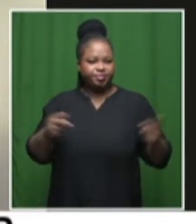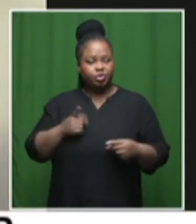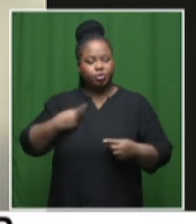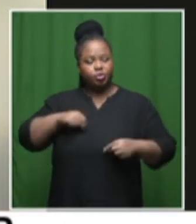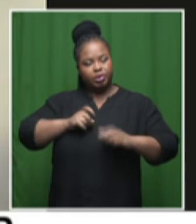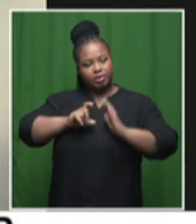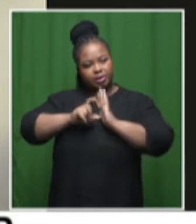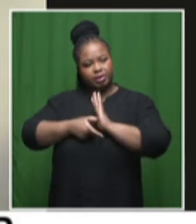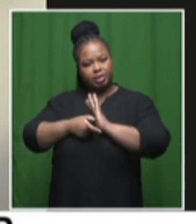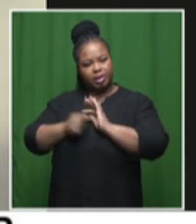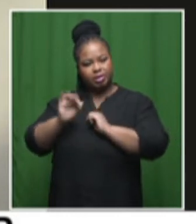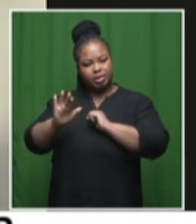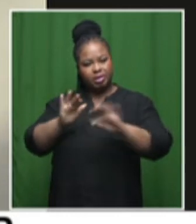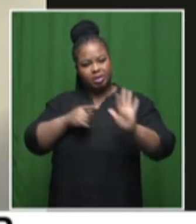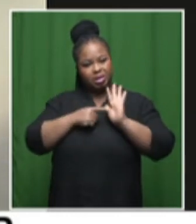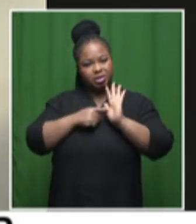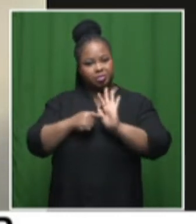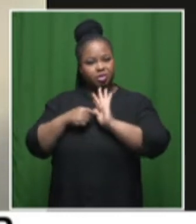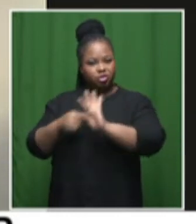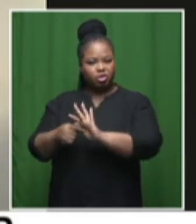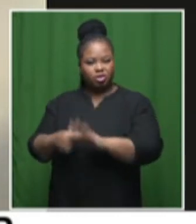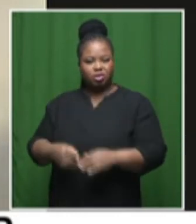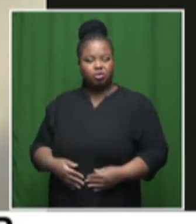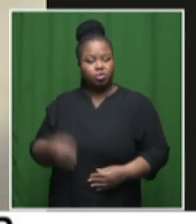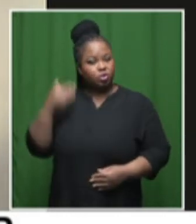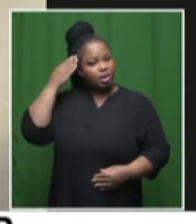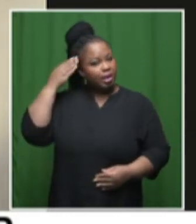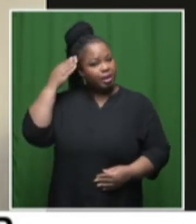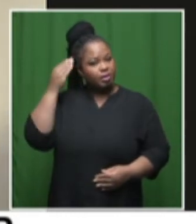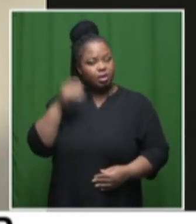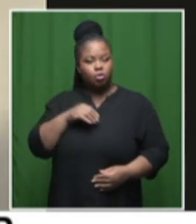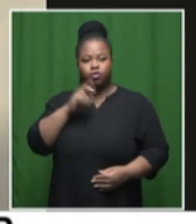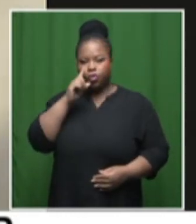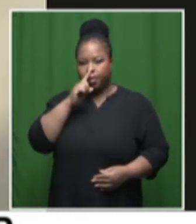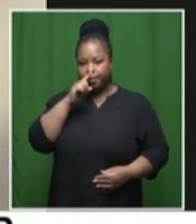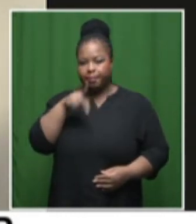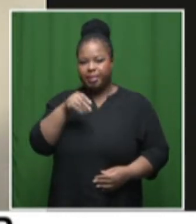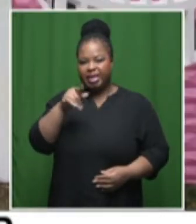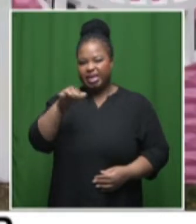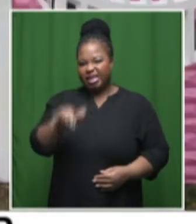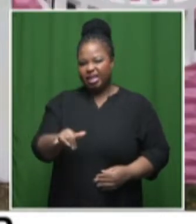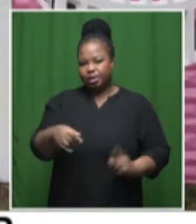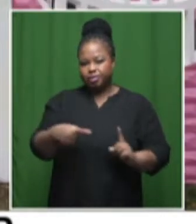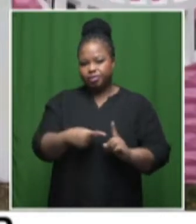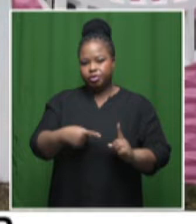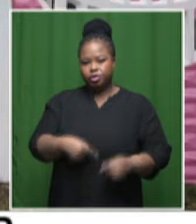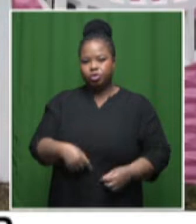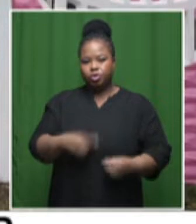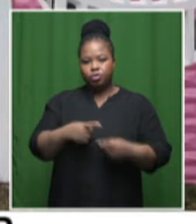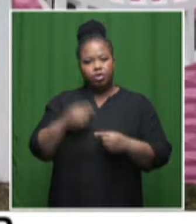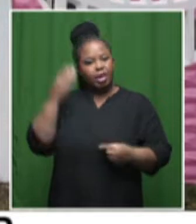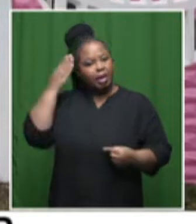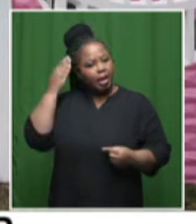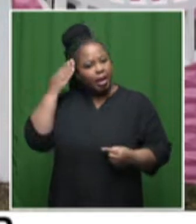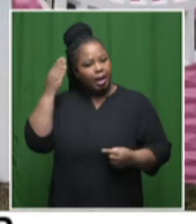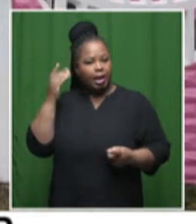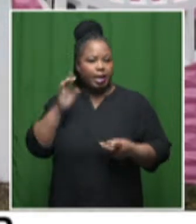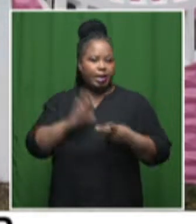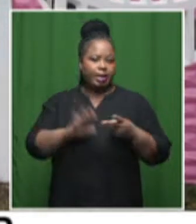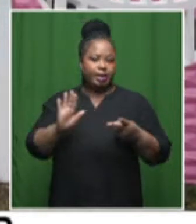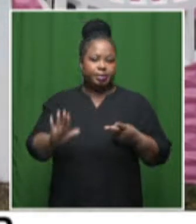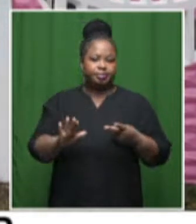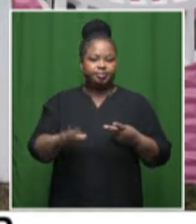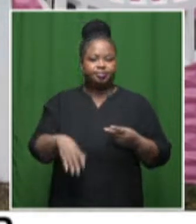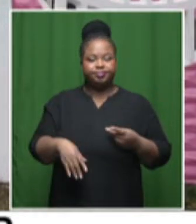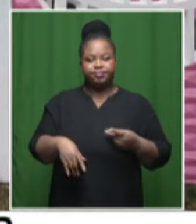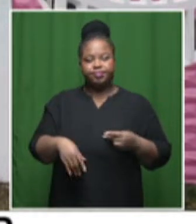designed the exhibition space as Pinkies Hair Salon to pay tribute to the relaxing of our hair, to pay tribute to